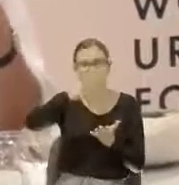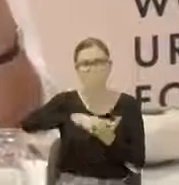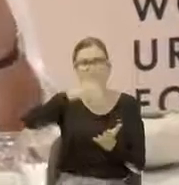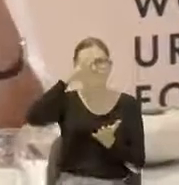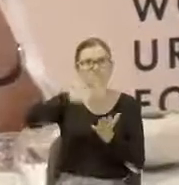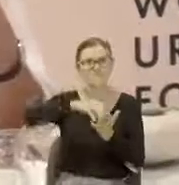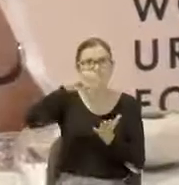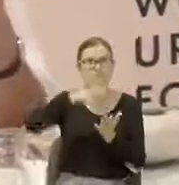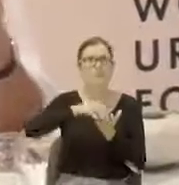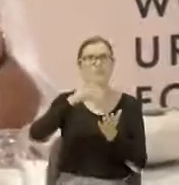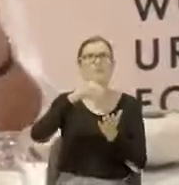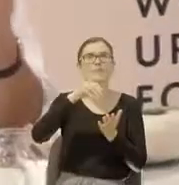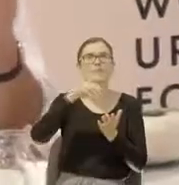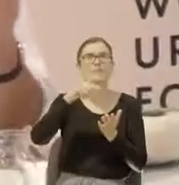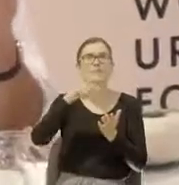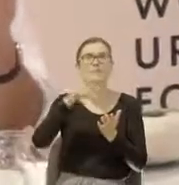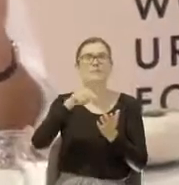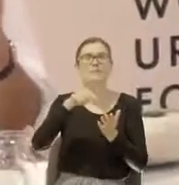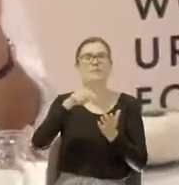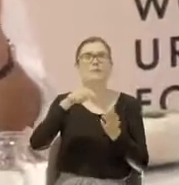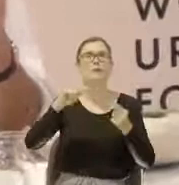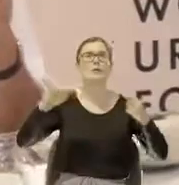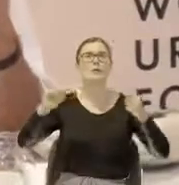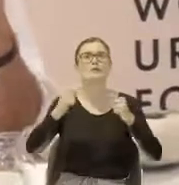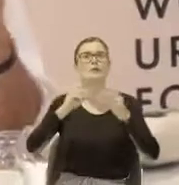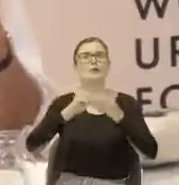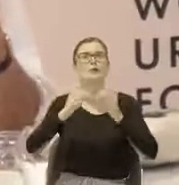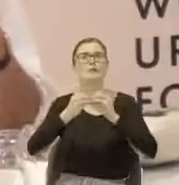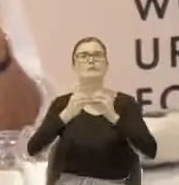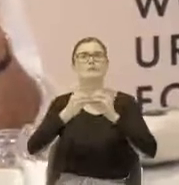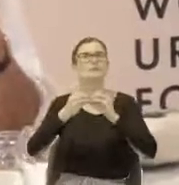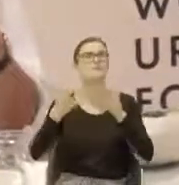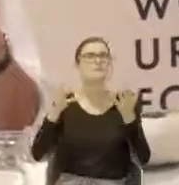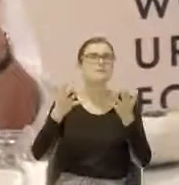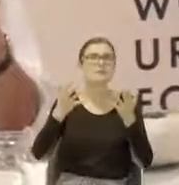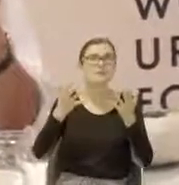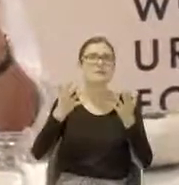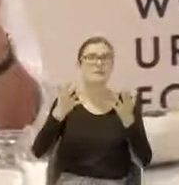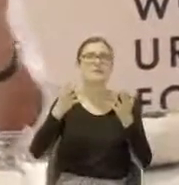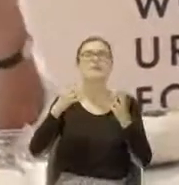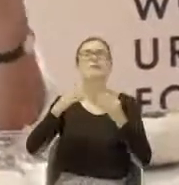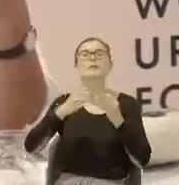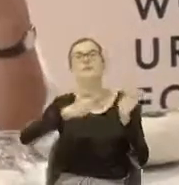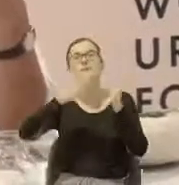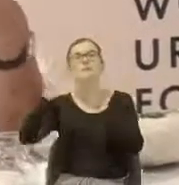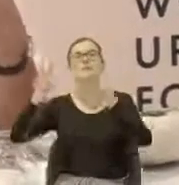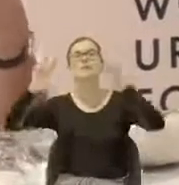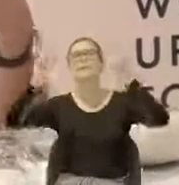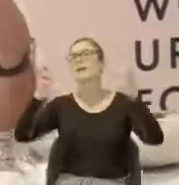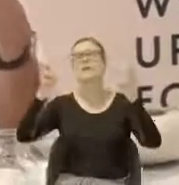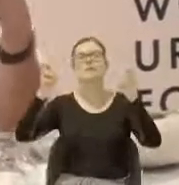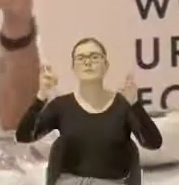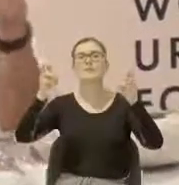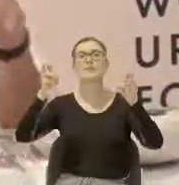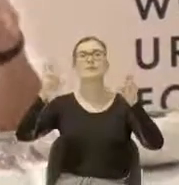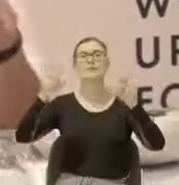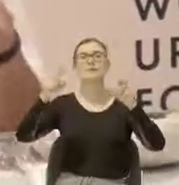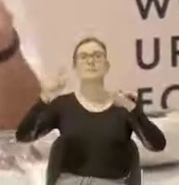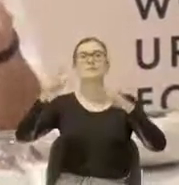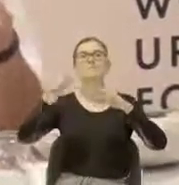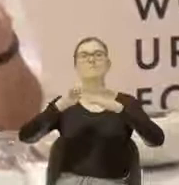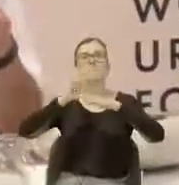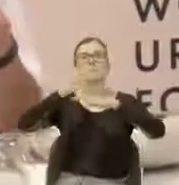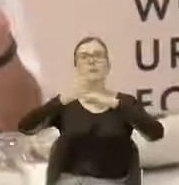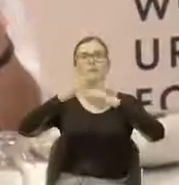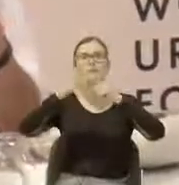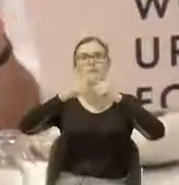about, decentralization touched on by many today, and the concept of localization. translating the SDG system at the local level